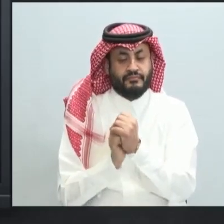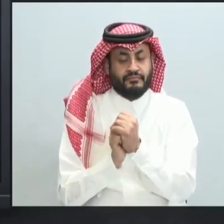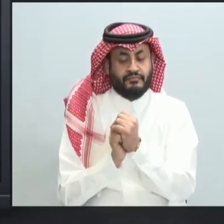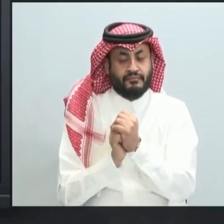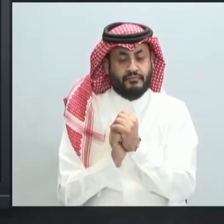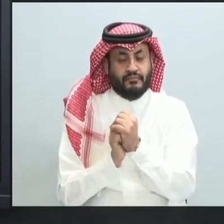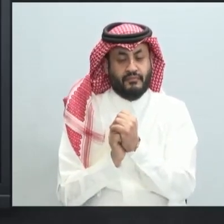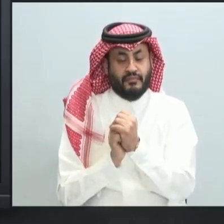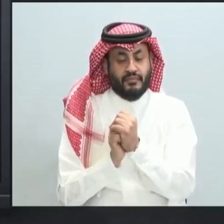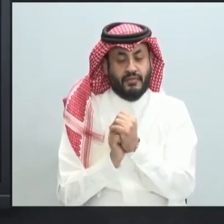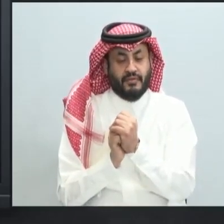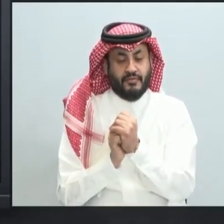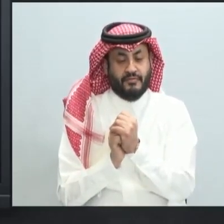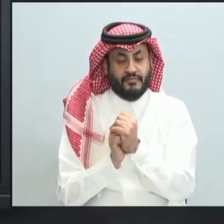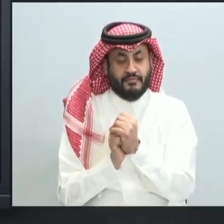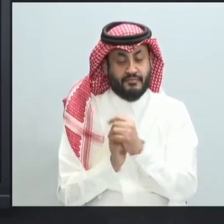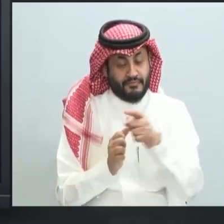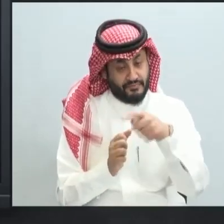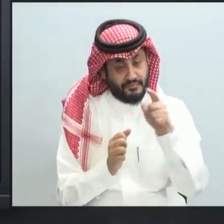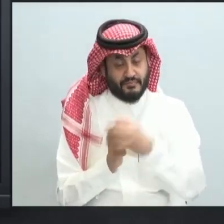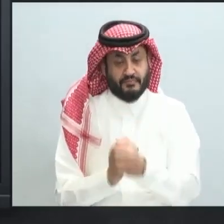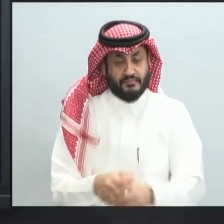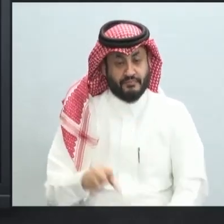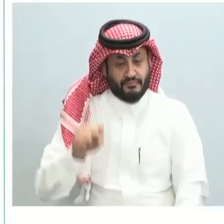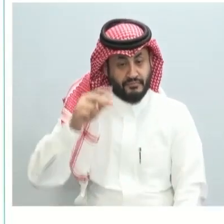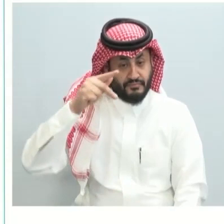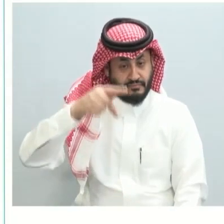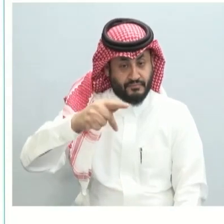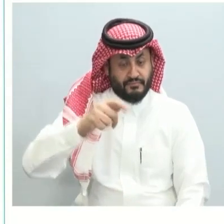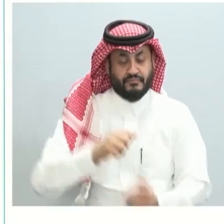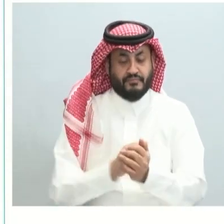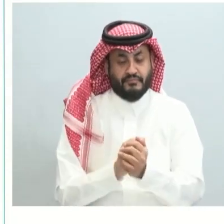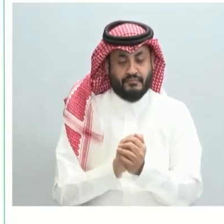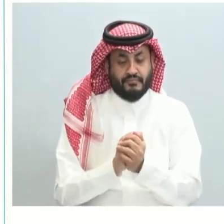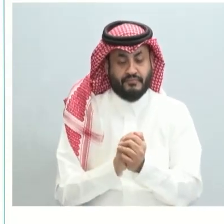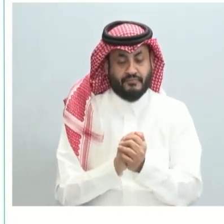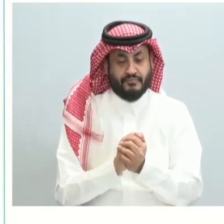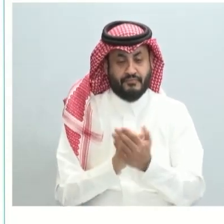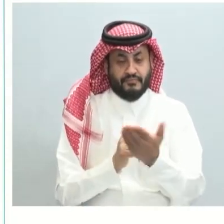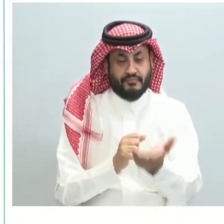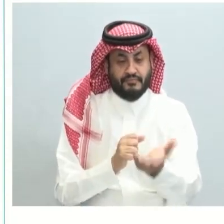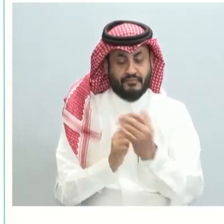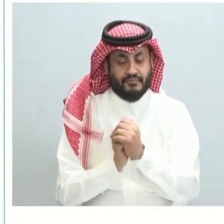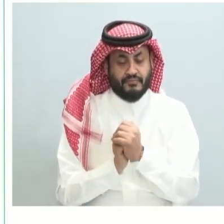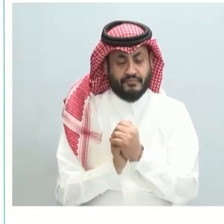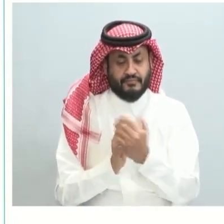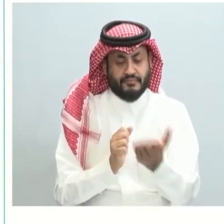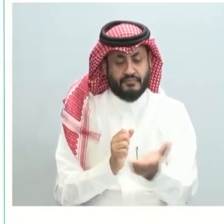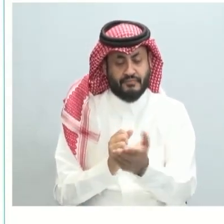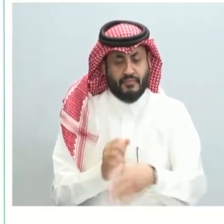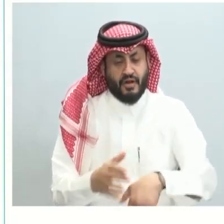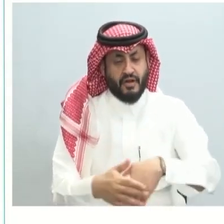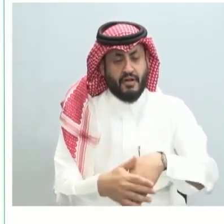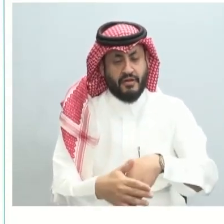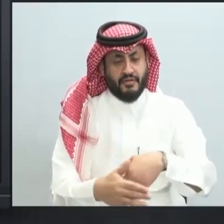and W? It is, of course, we can fill it in with S and P. So here you go. Here